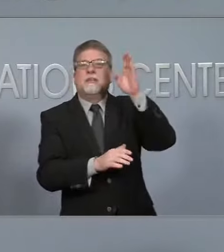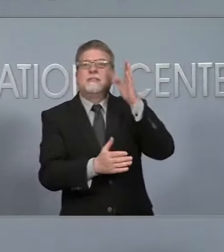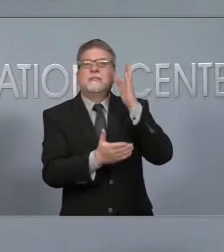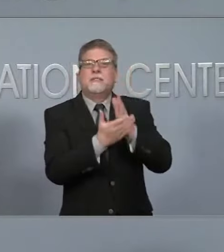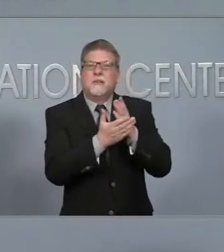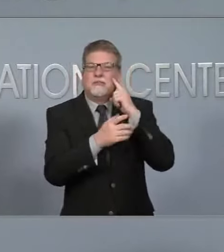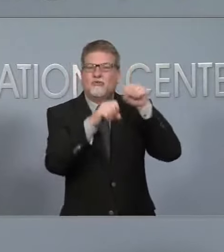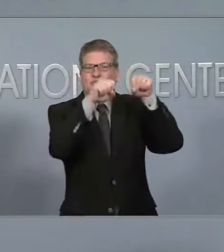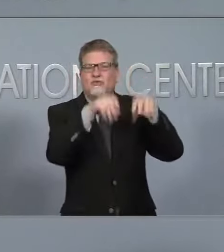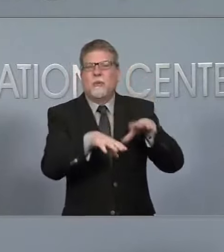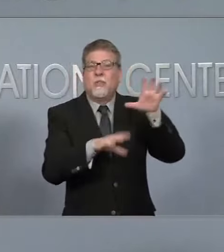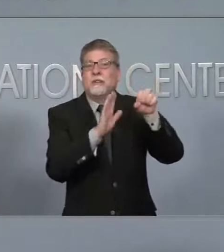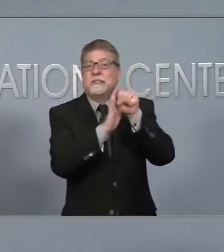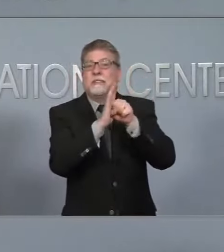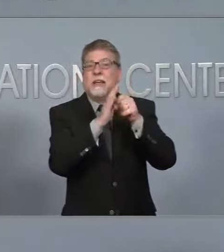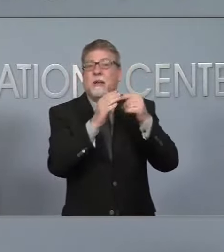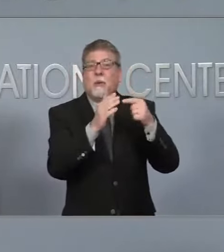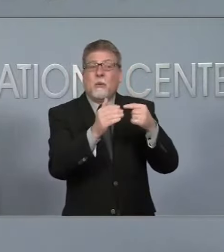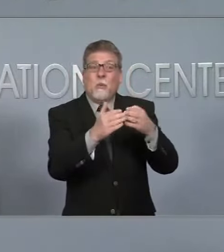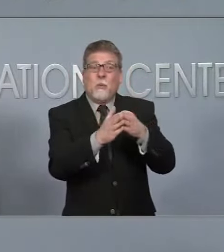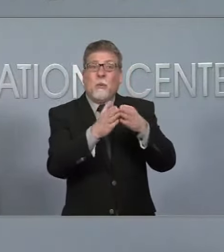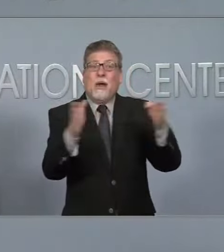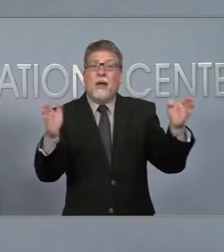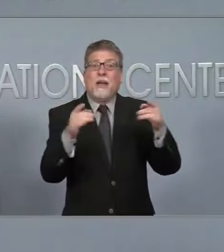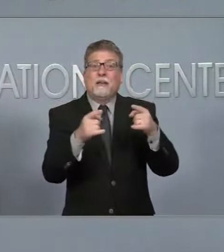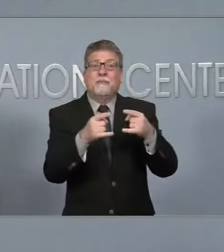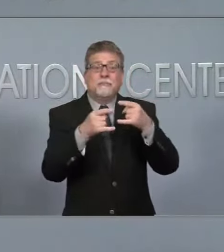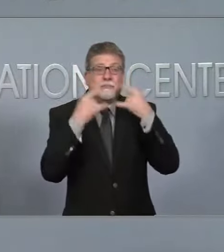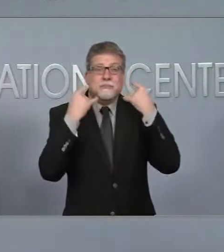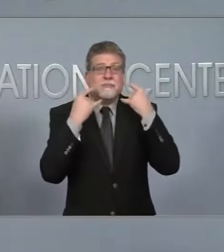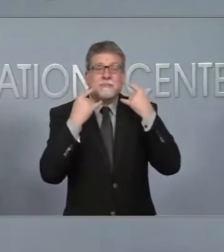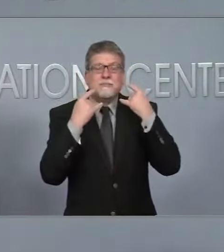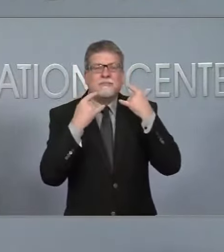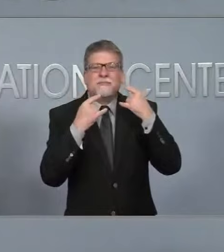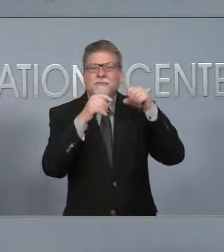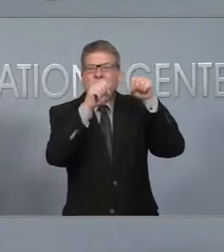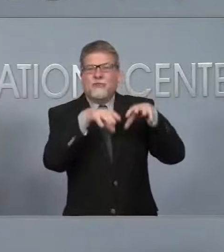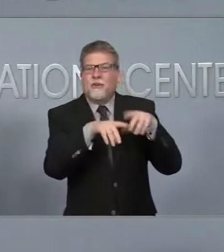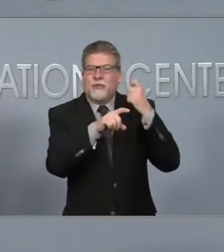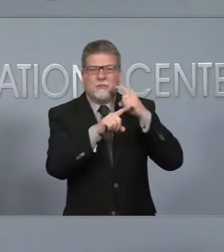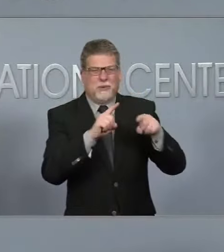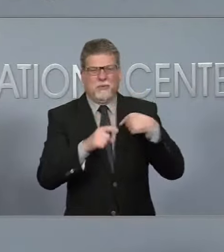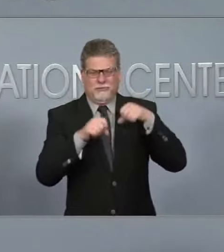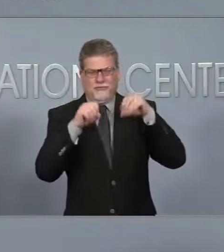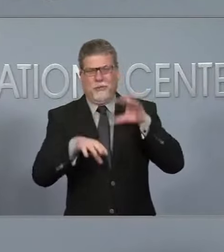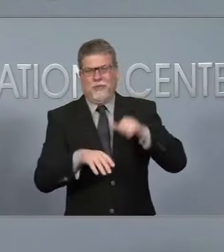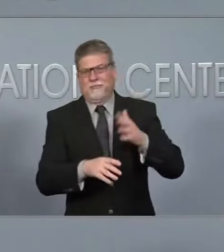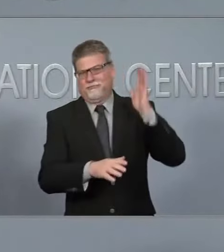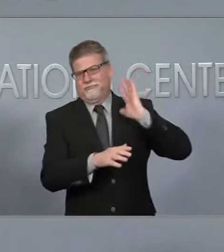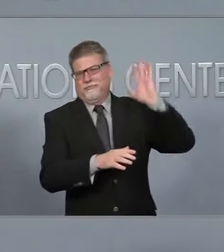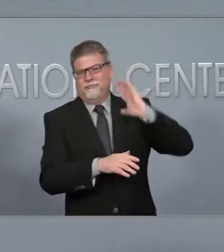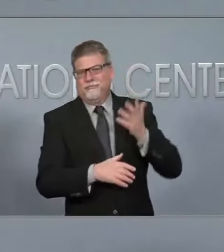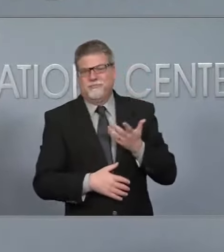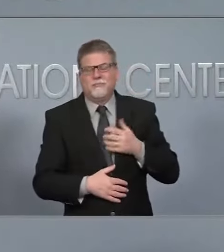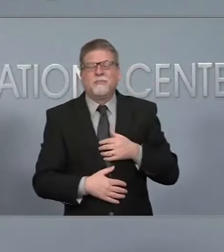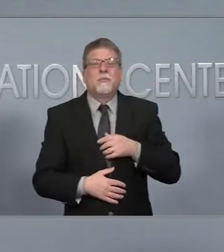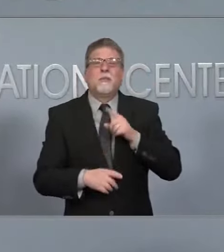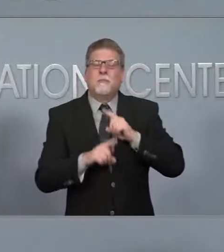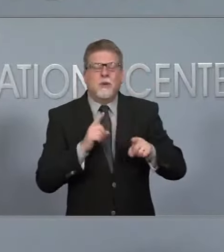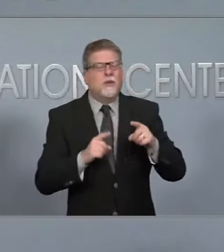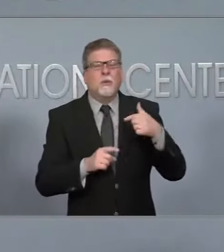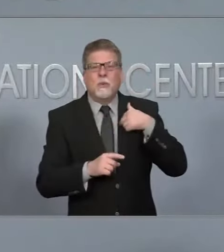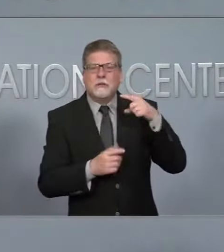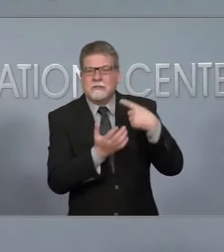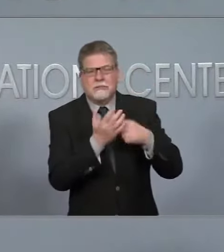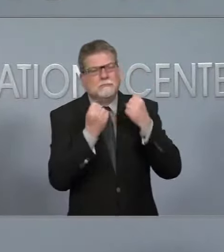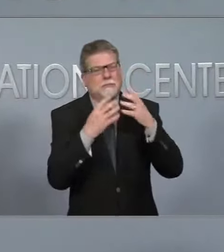mandate, although we've done that later. But yeah, this has been a topic of discussion, along with strategies to get people vaccinated,